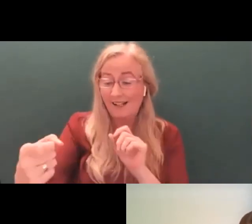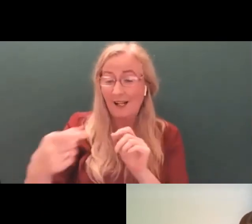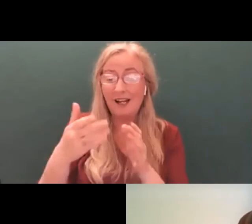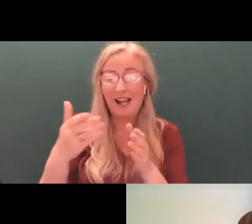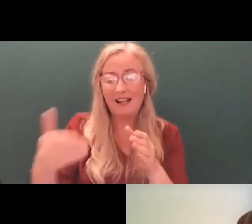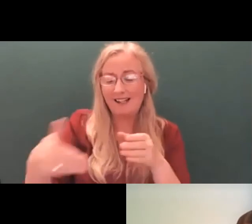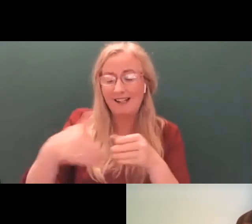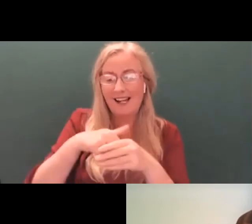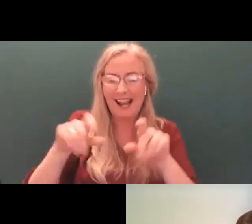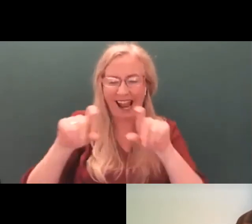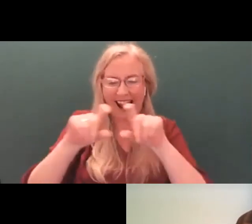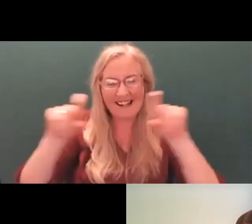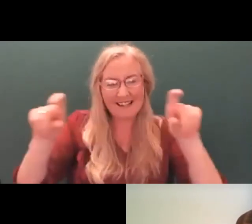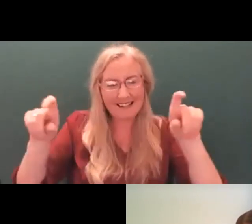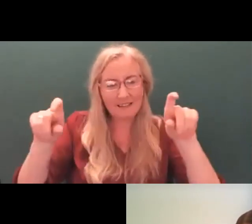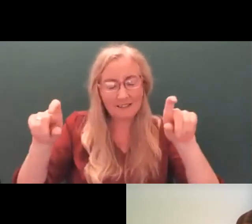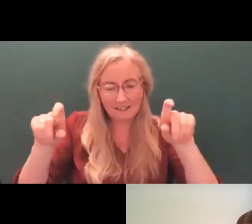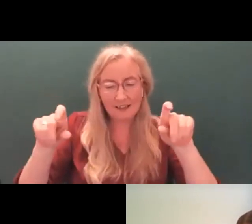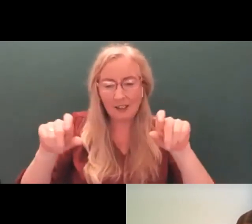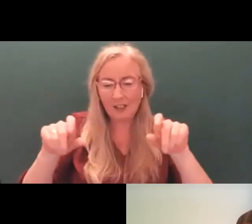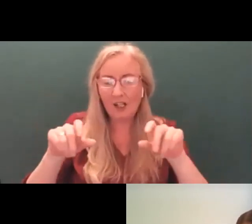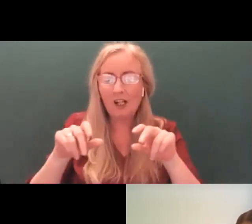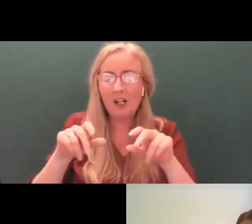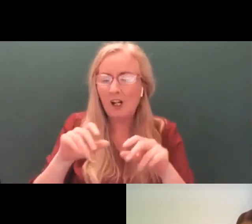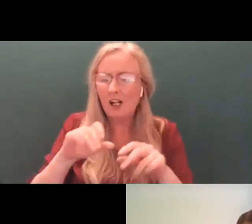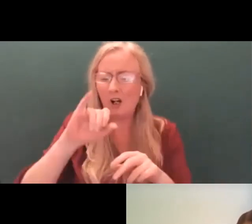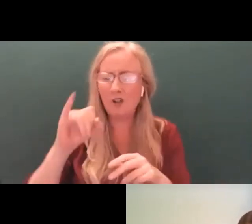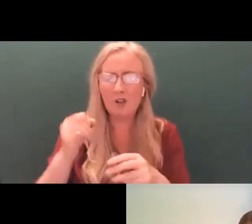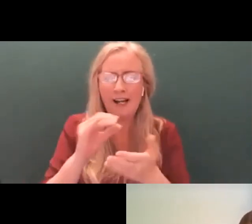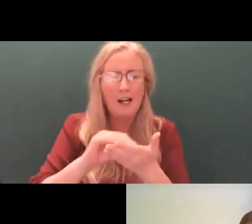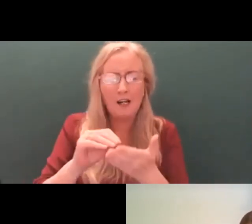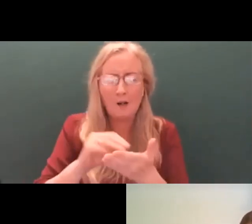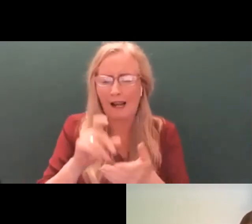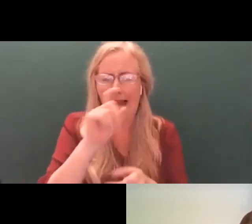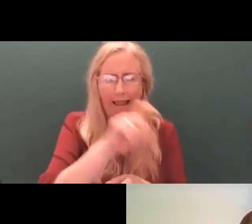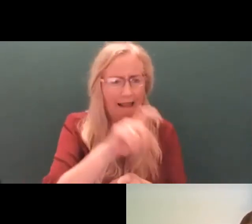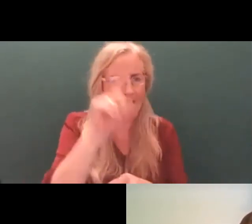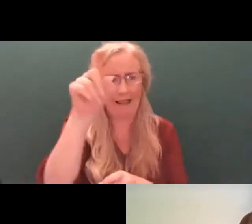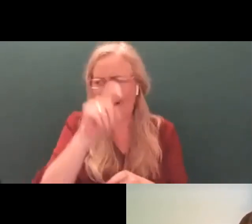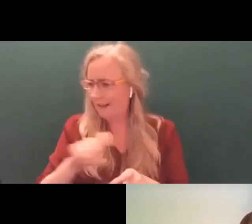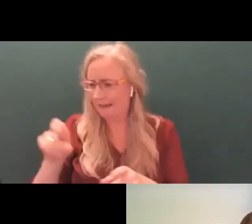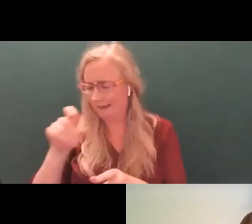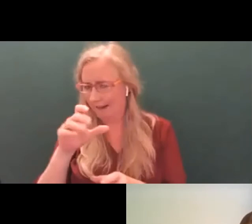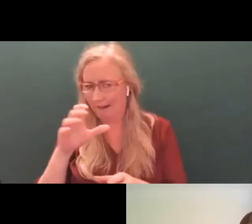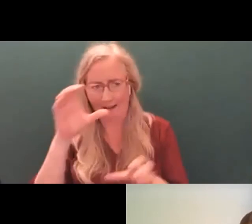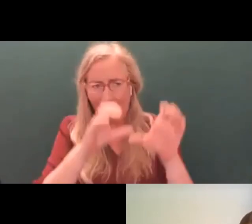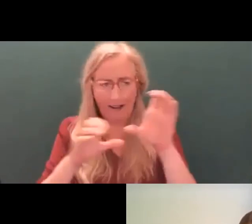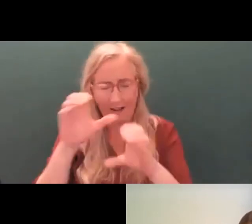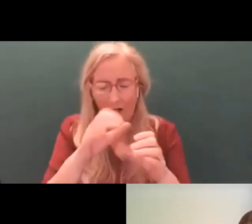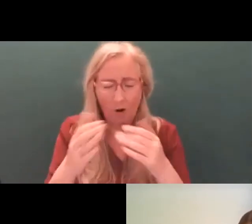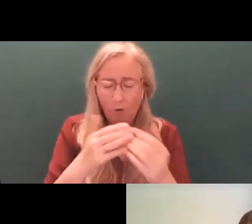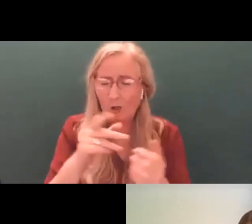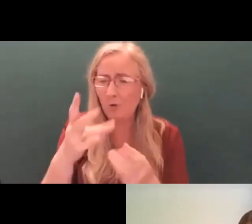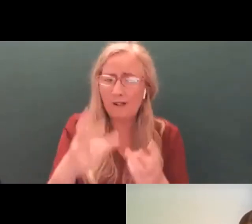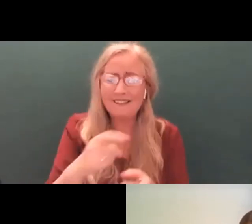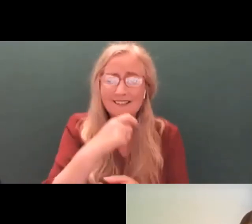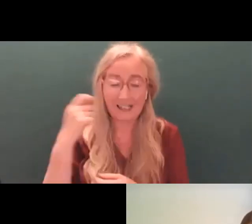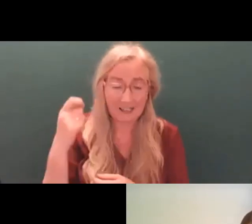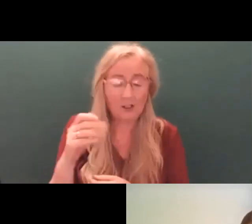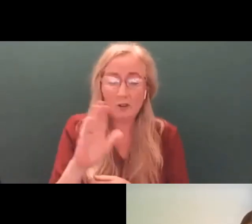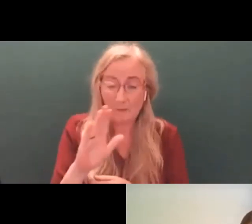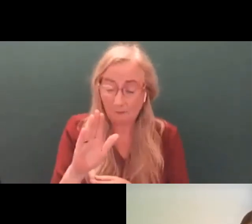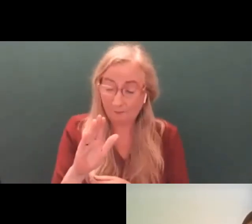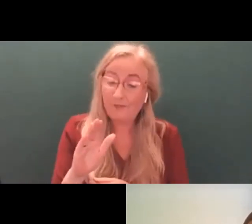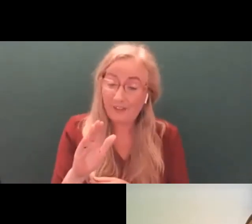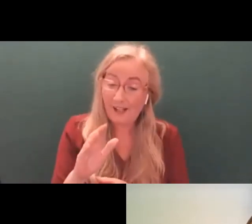a heading. You know, don't make the journalist have to click another click to get to the meat of what you're saying. And I